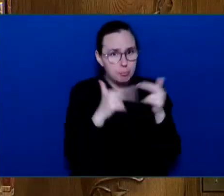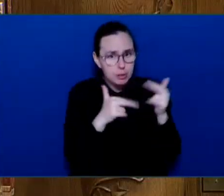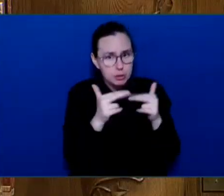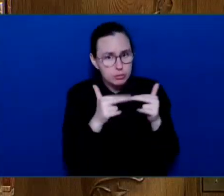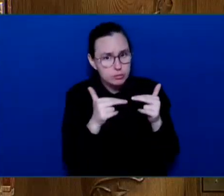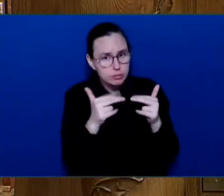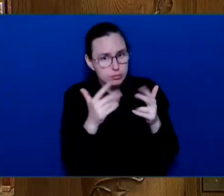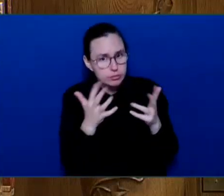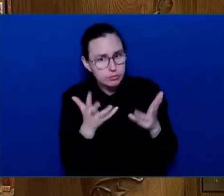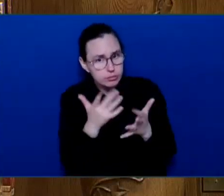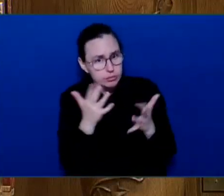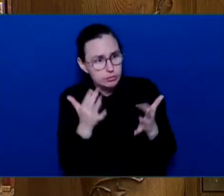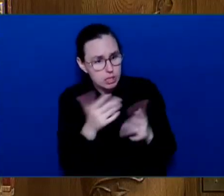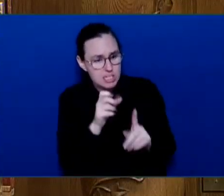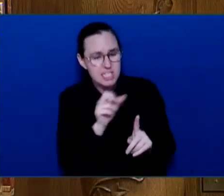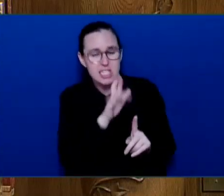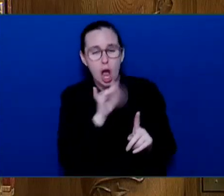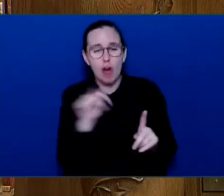Minister of Transportation.